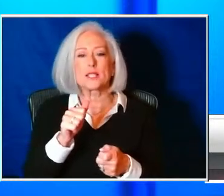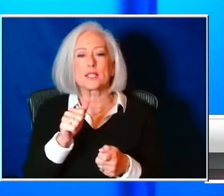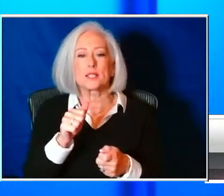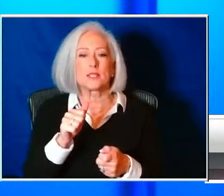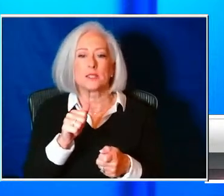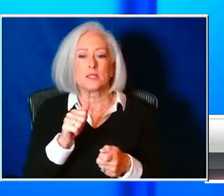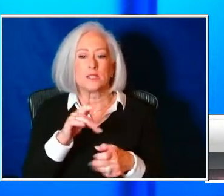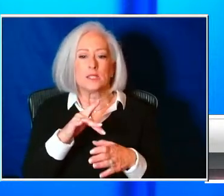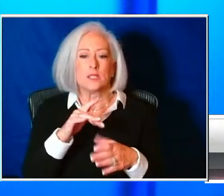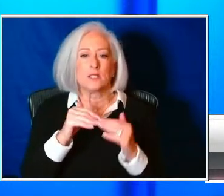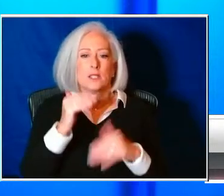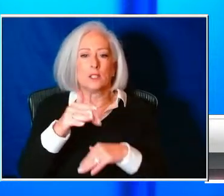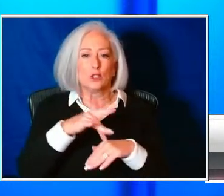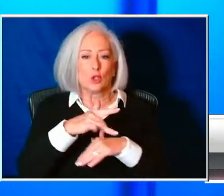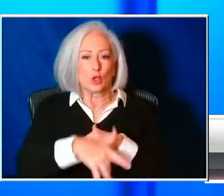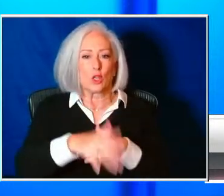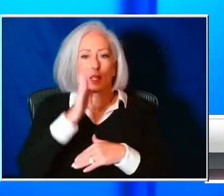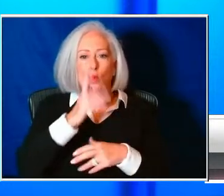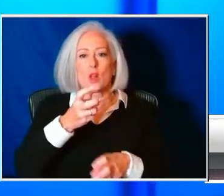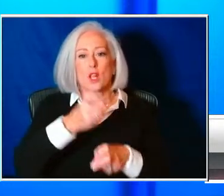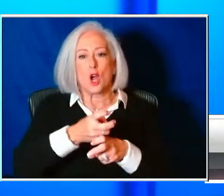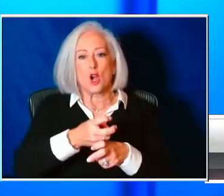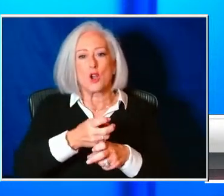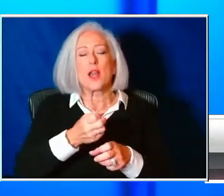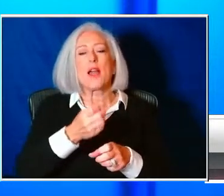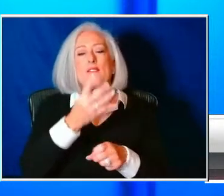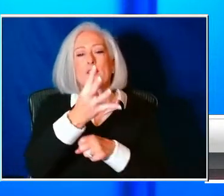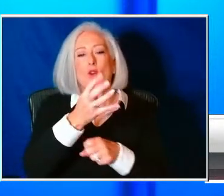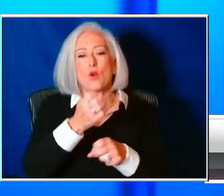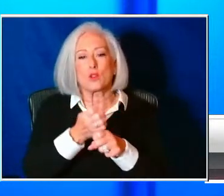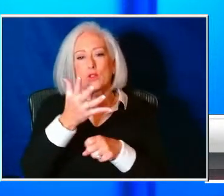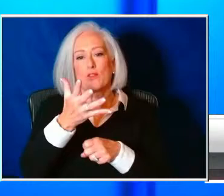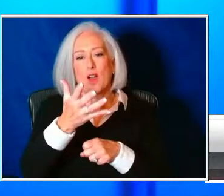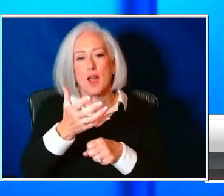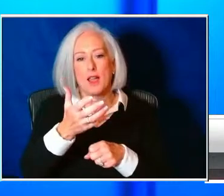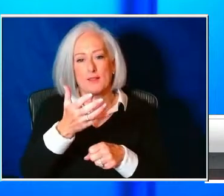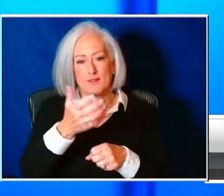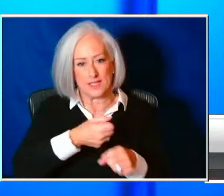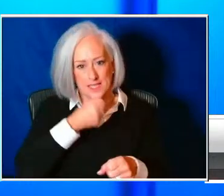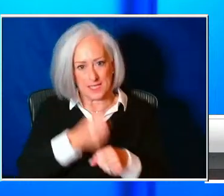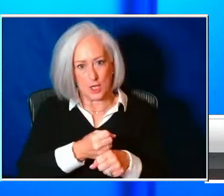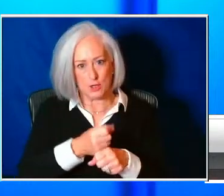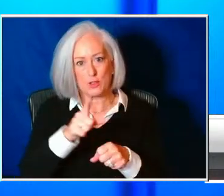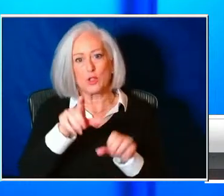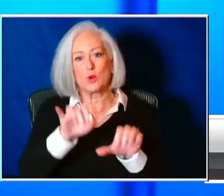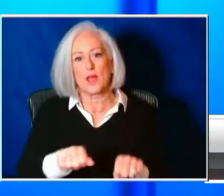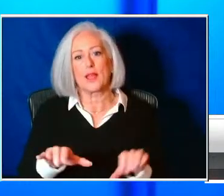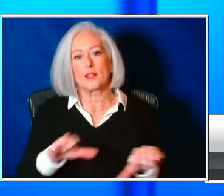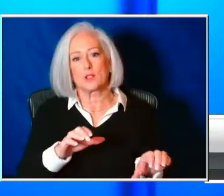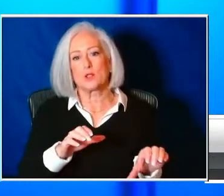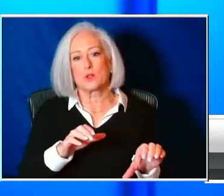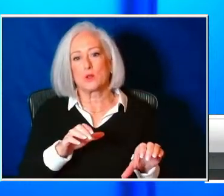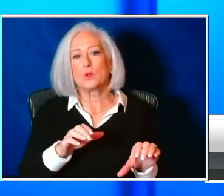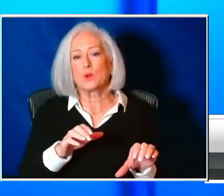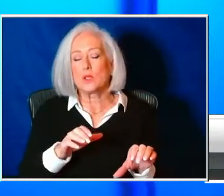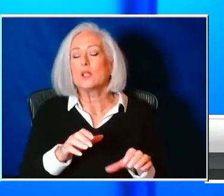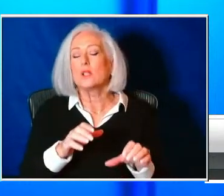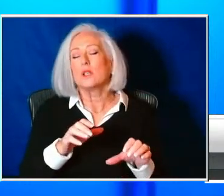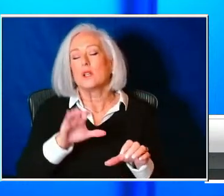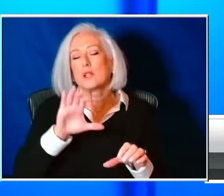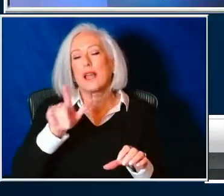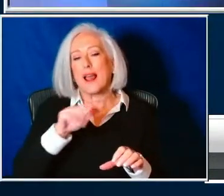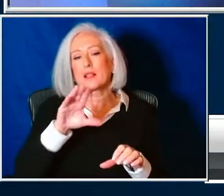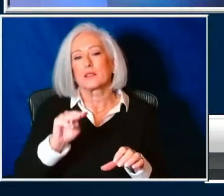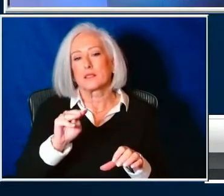harden. They say every 4 to 5 years you can get a calcium score. So that's about how long it takes for soft plaque to harden.